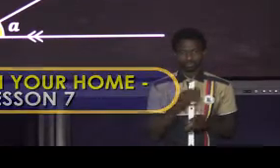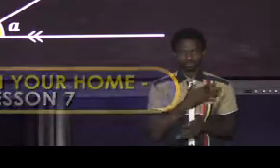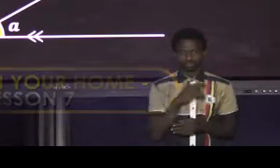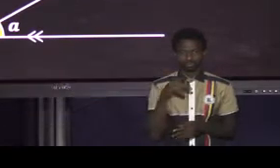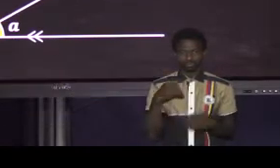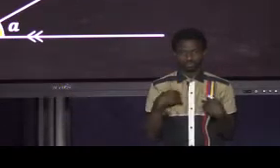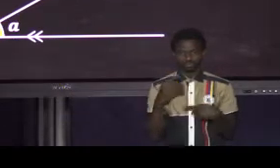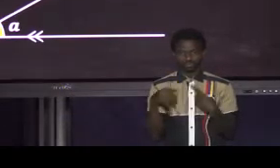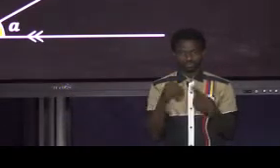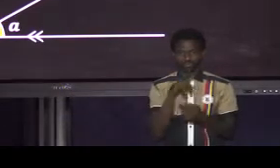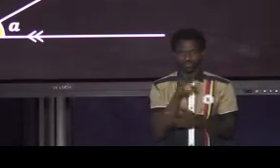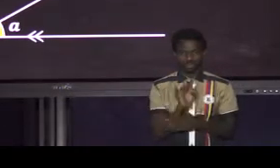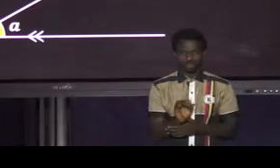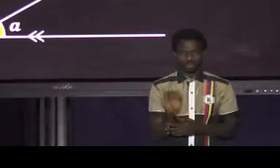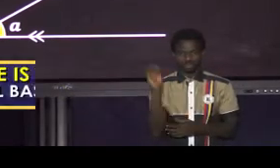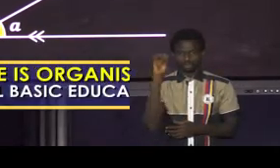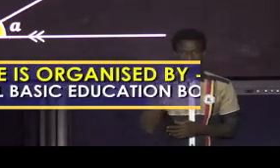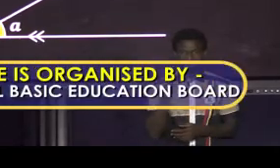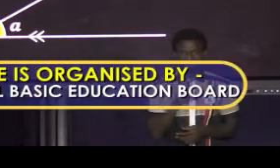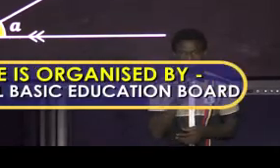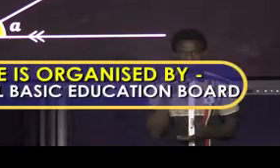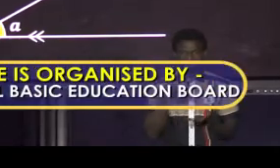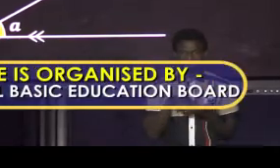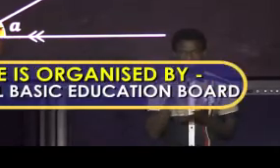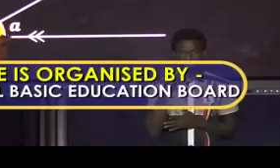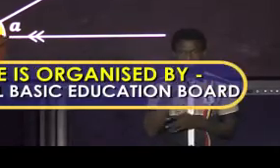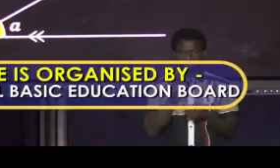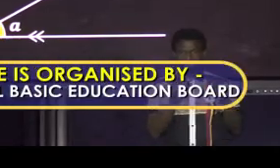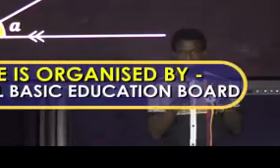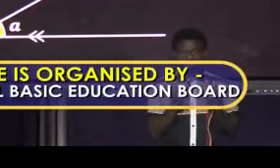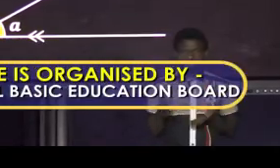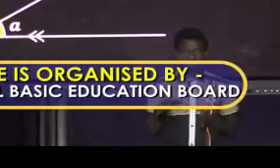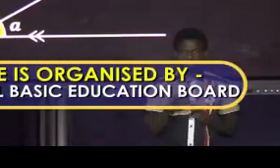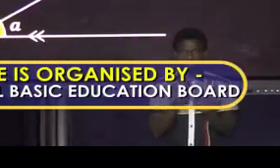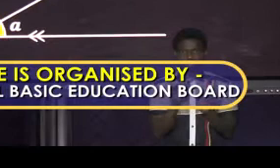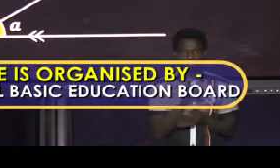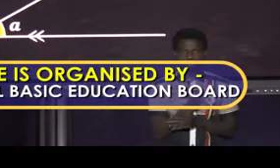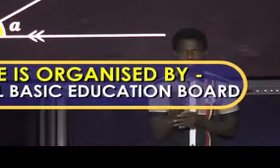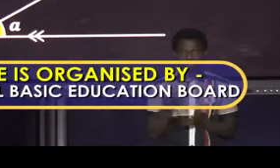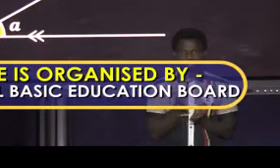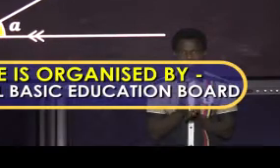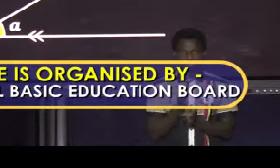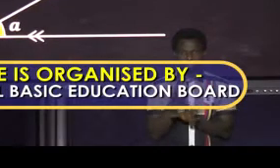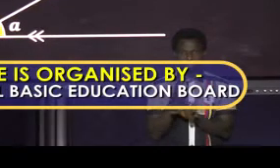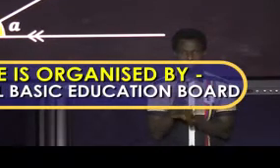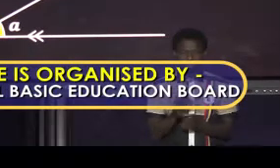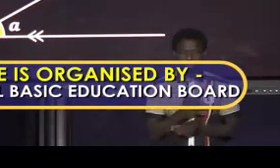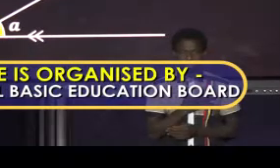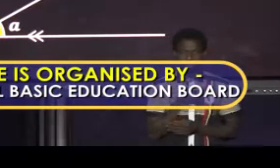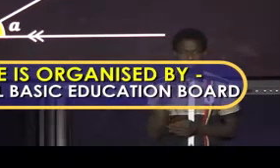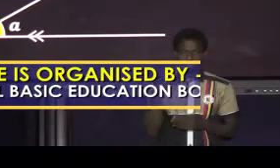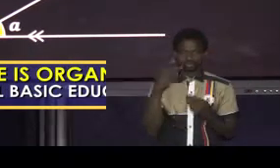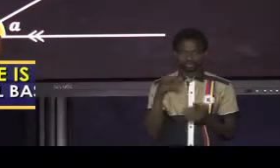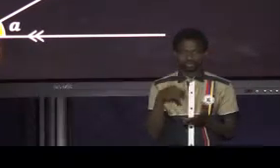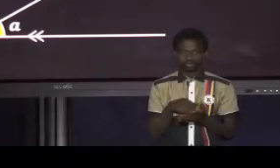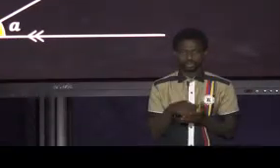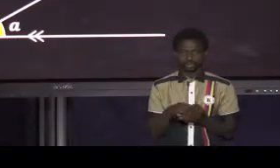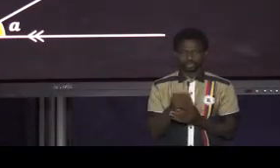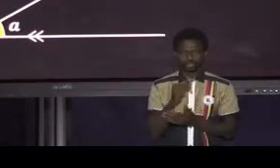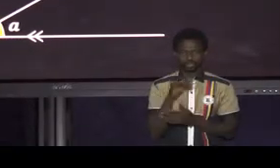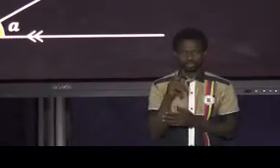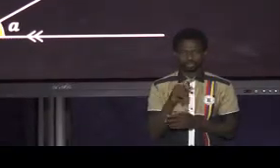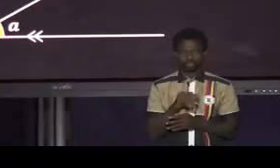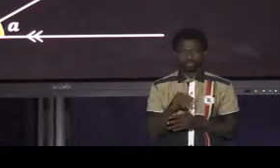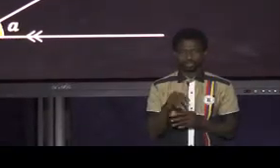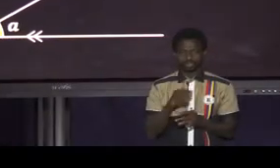have gone 180 degrees. And so these three angles here form exactly a straight line, and you can see that the angles fit in nicely